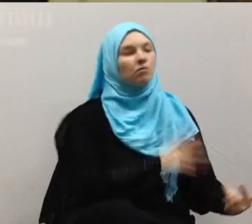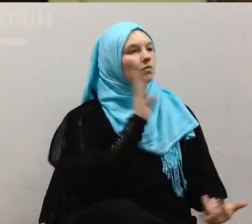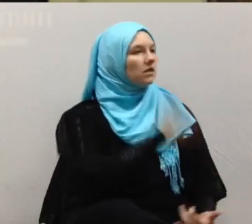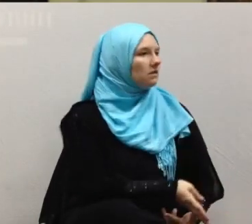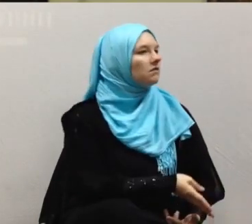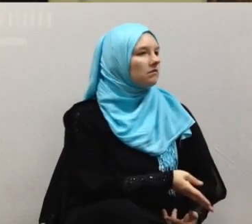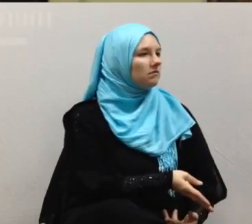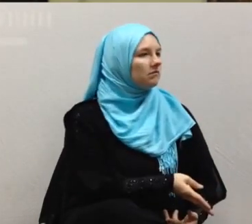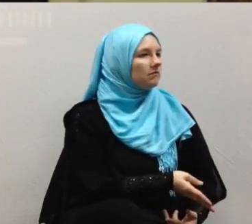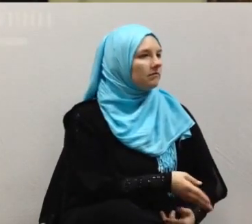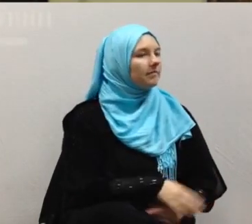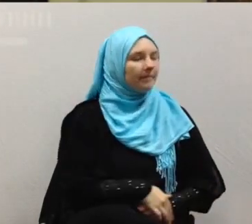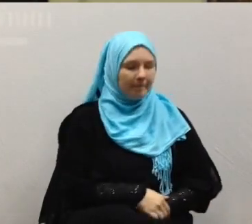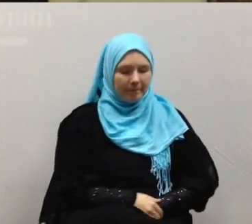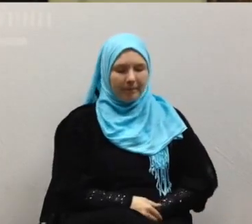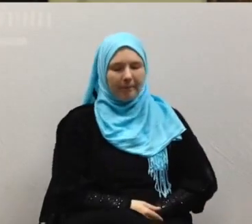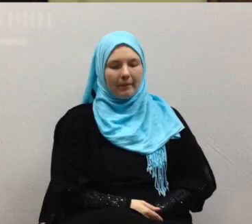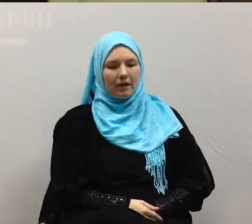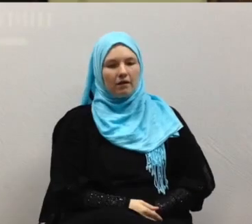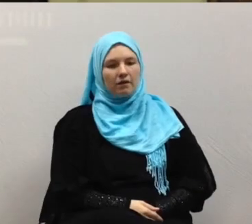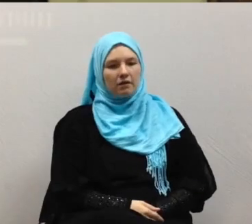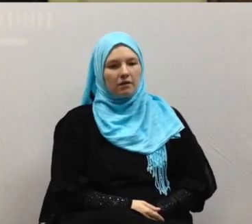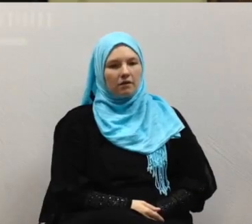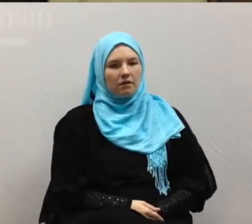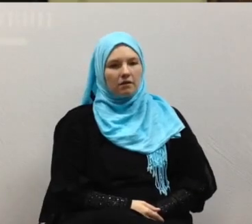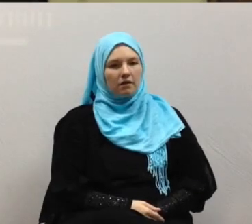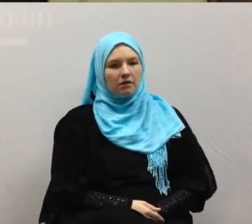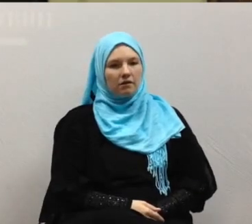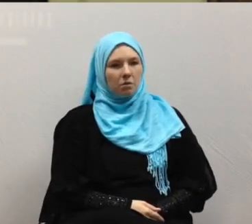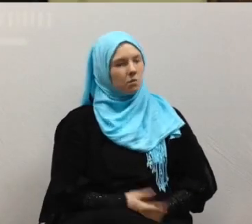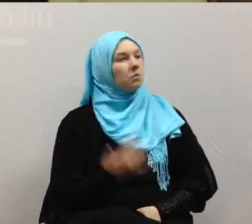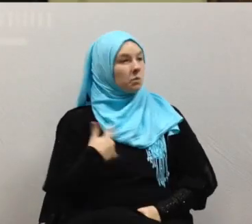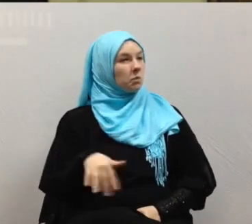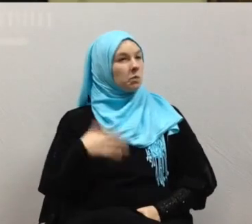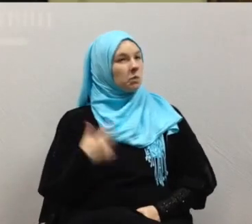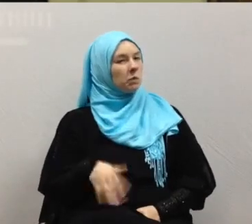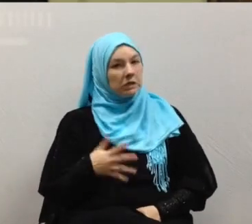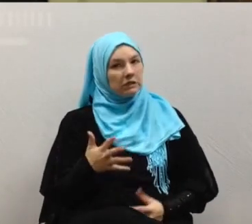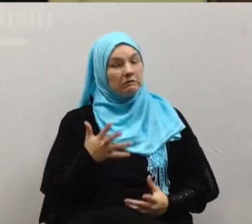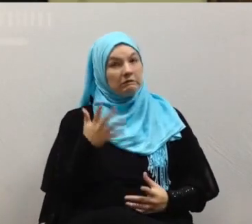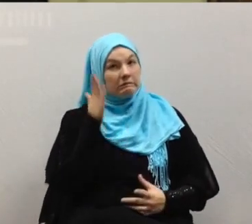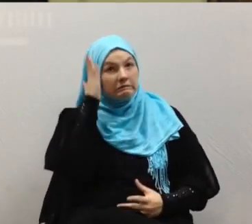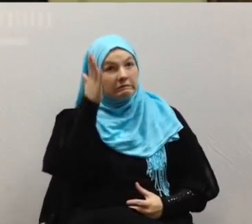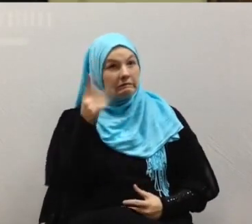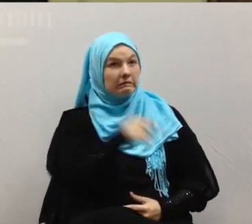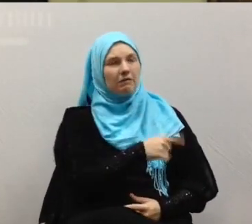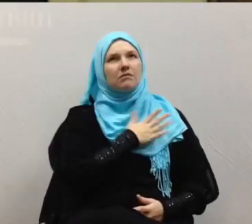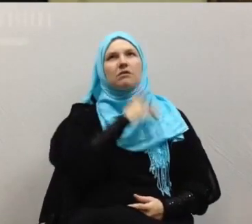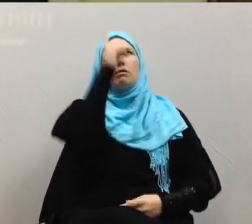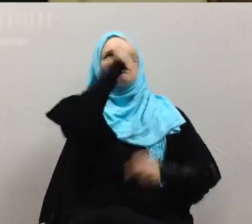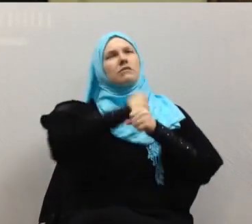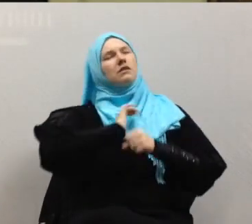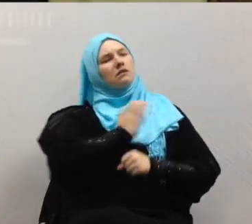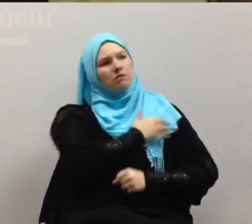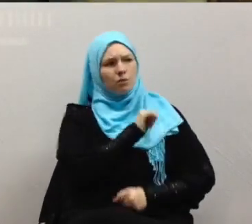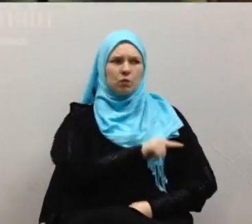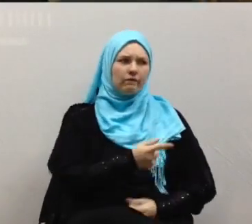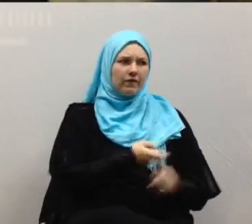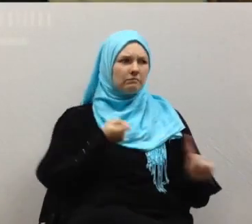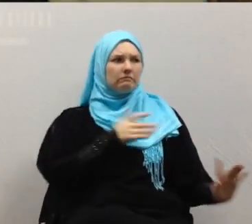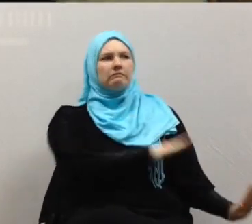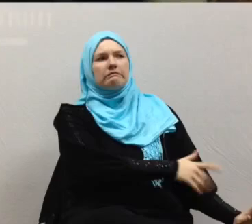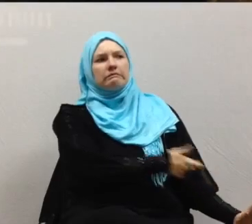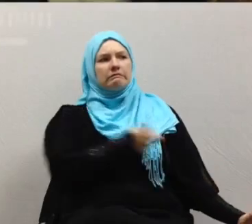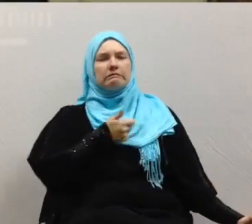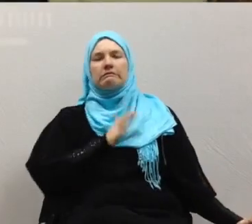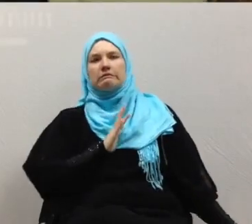destination. What an evil destination to be in hellfire. May Allah protect us all from hellfire. So Allah subhanahu wa